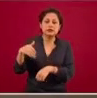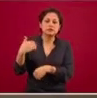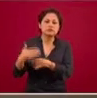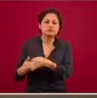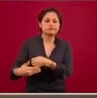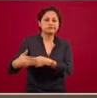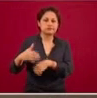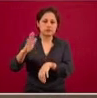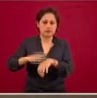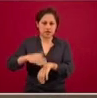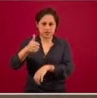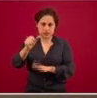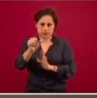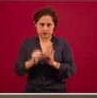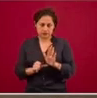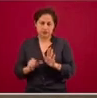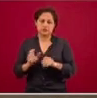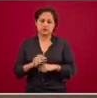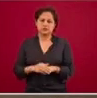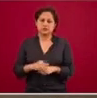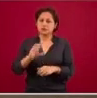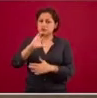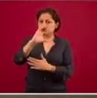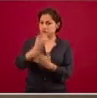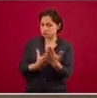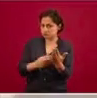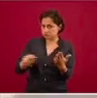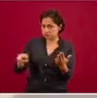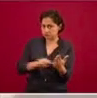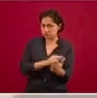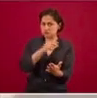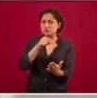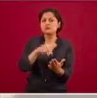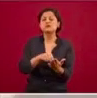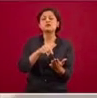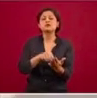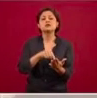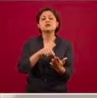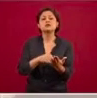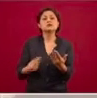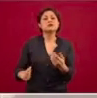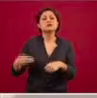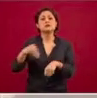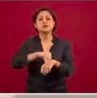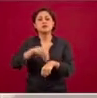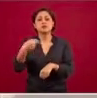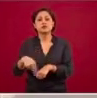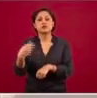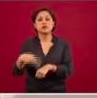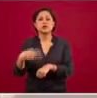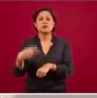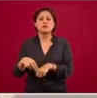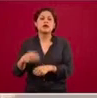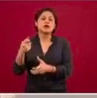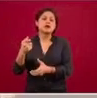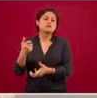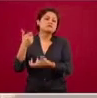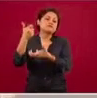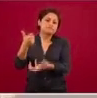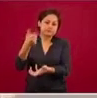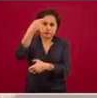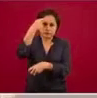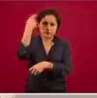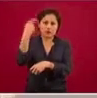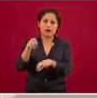and overall for an overall period of 6 months, to cover all of the duration of the epidemic, they